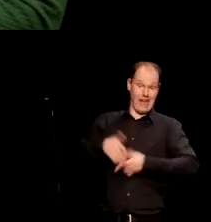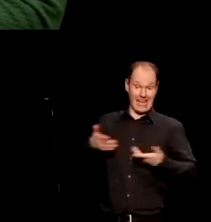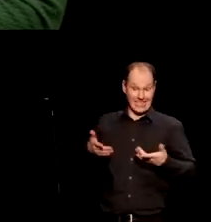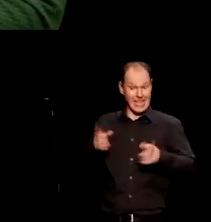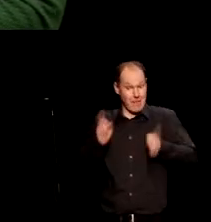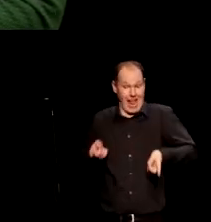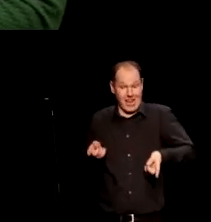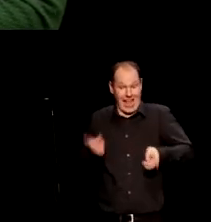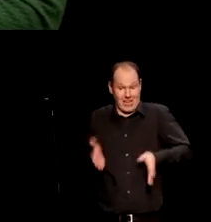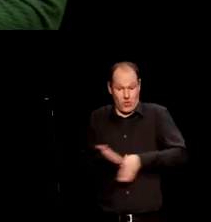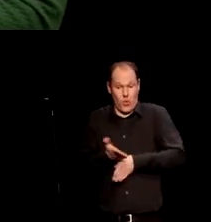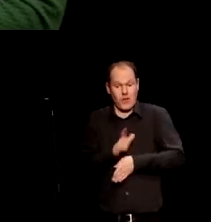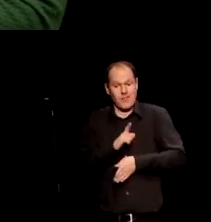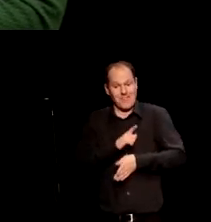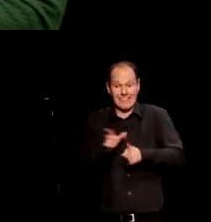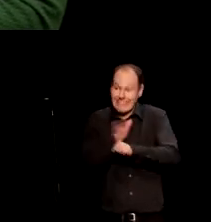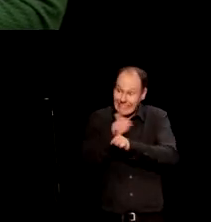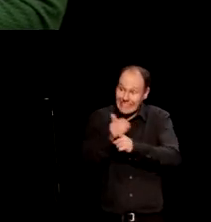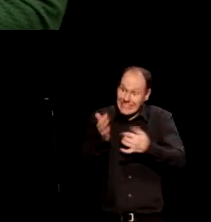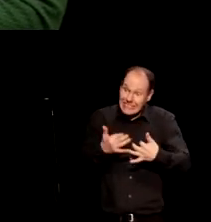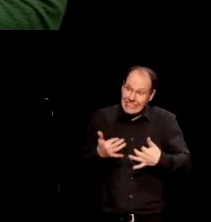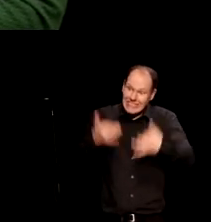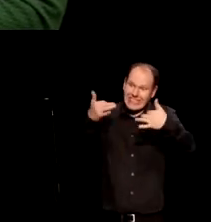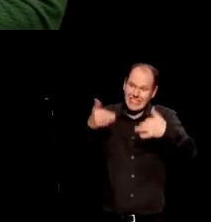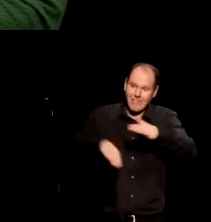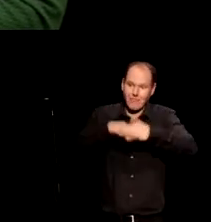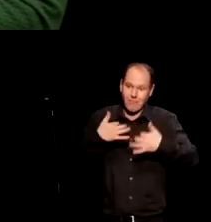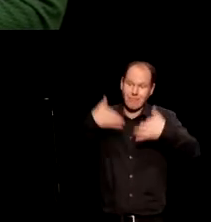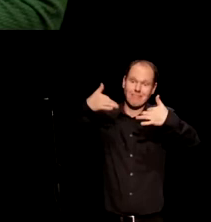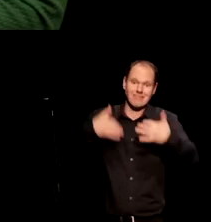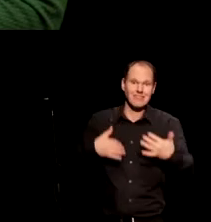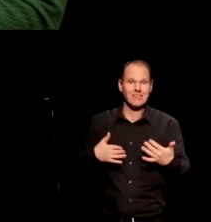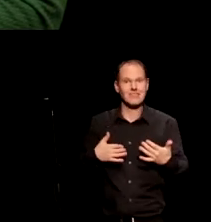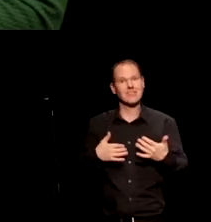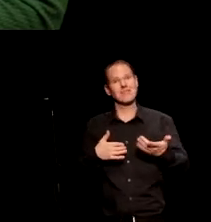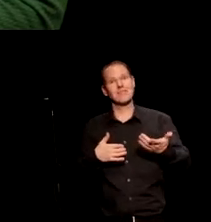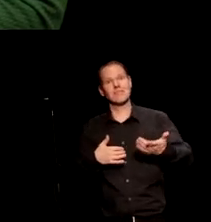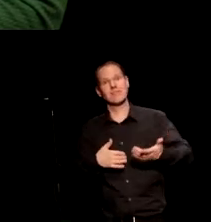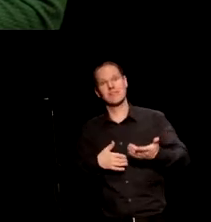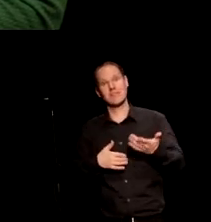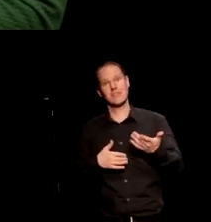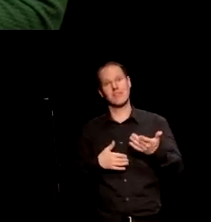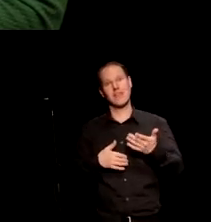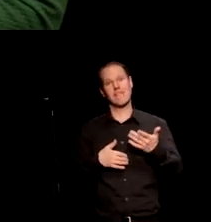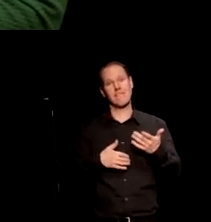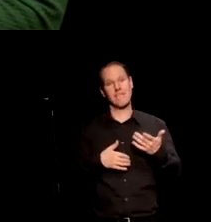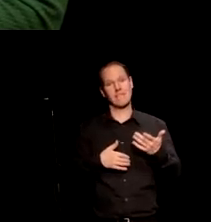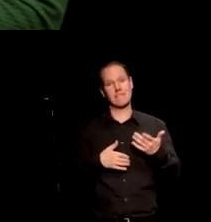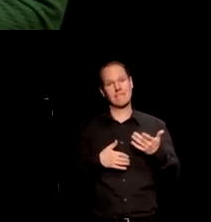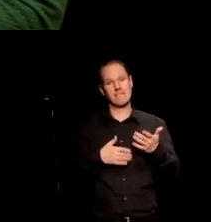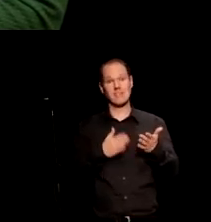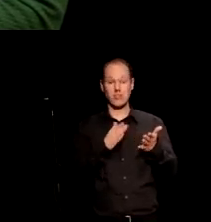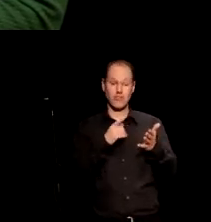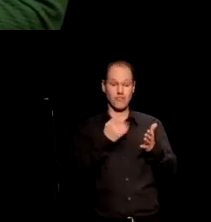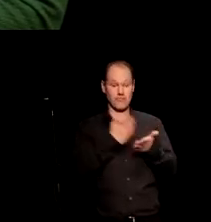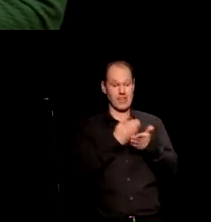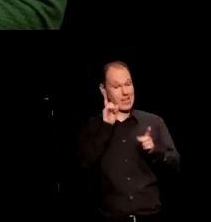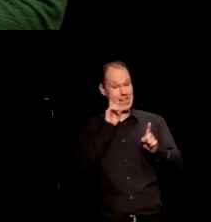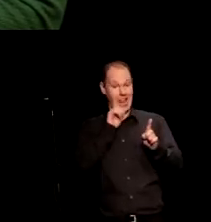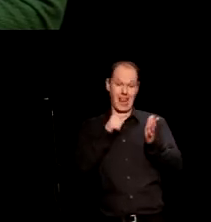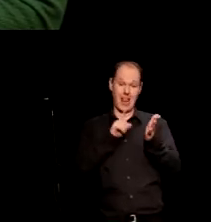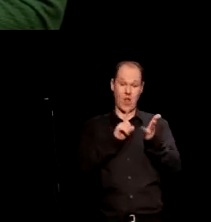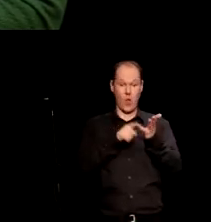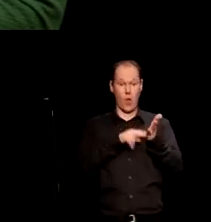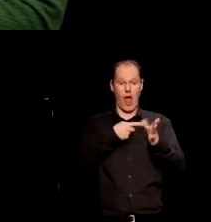what we've seen this evening is about race, and how Una Marson actually challenged that to the upright,